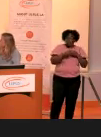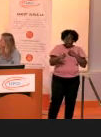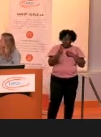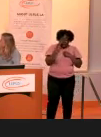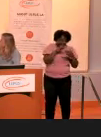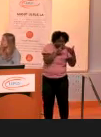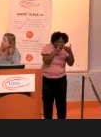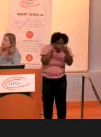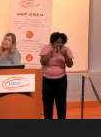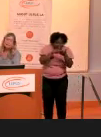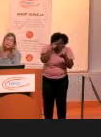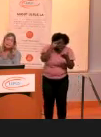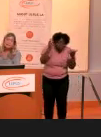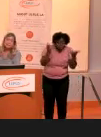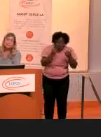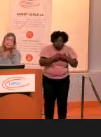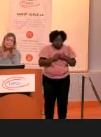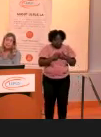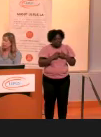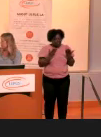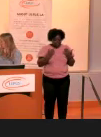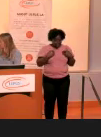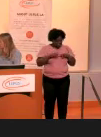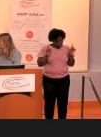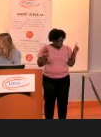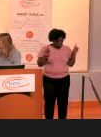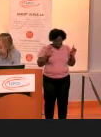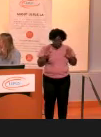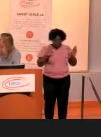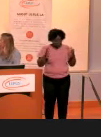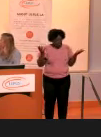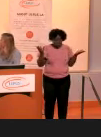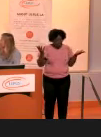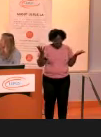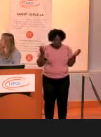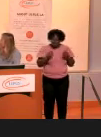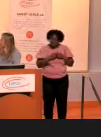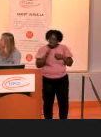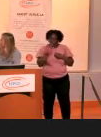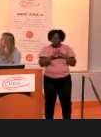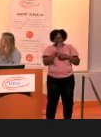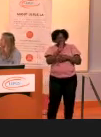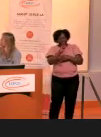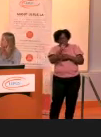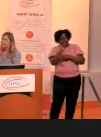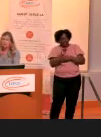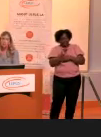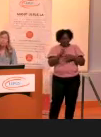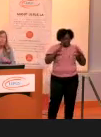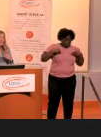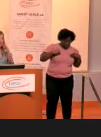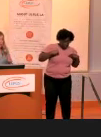this study is that it didn't work differently. We had about a 50% response